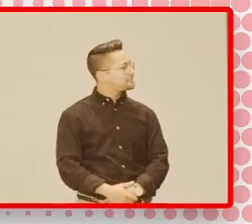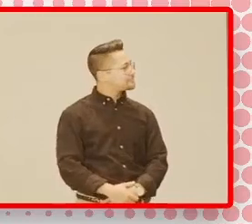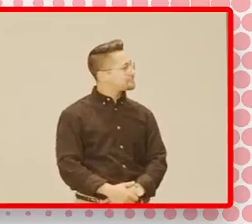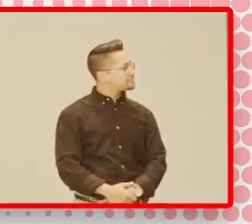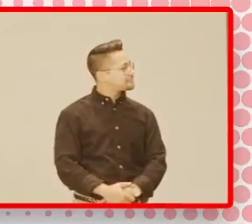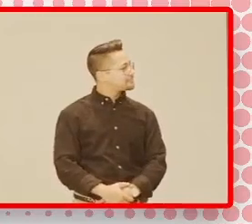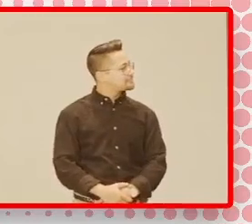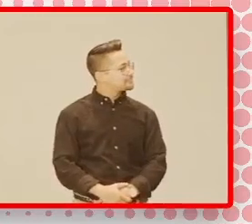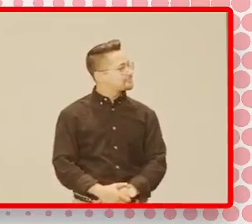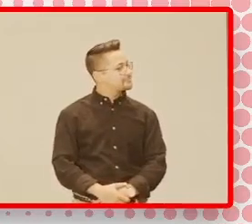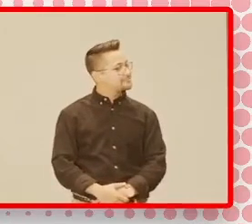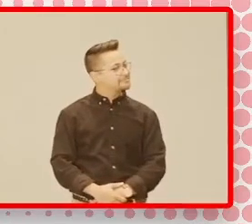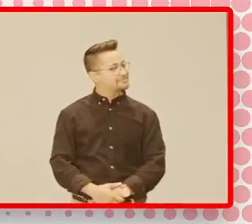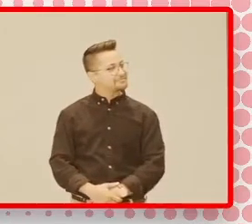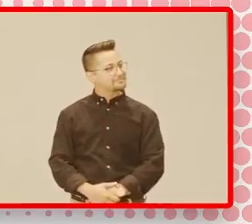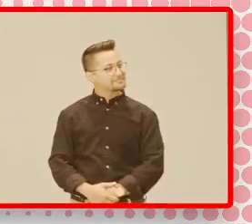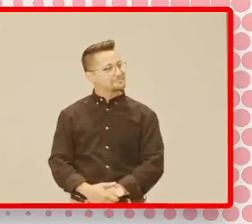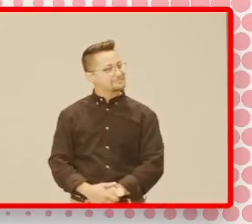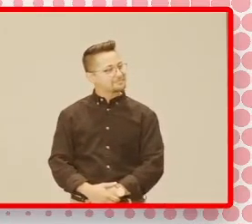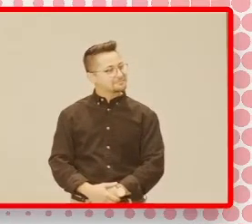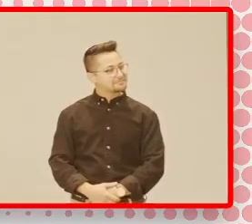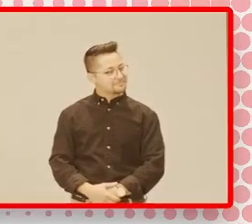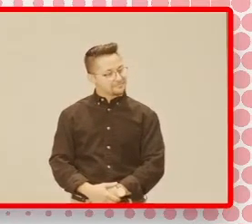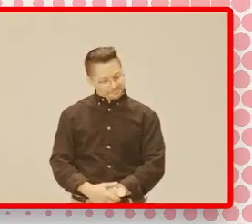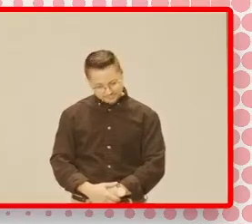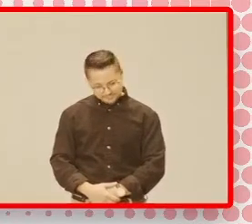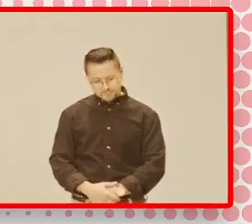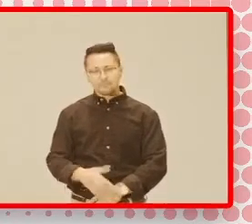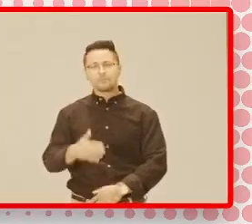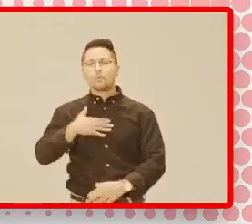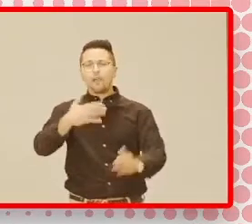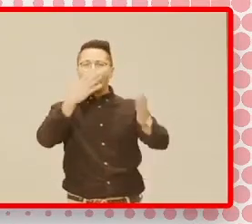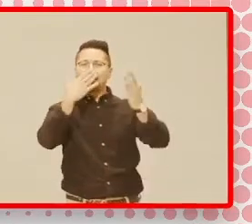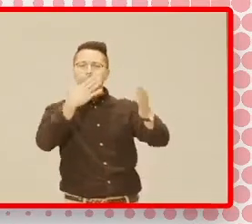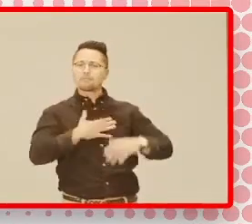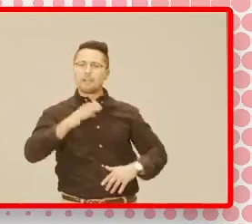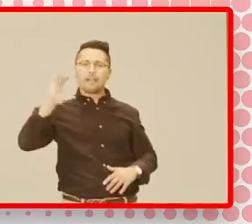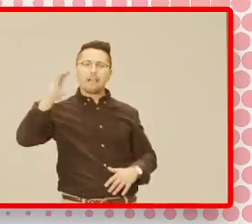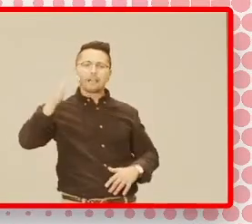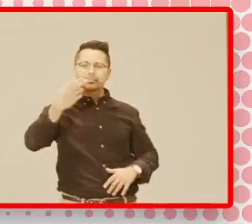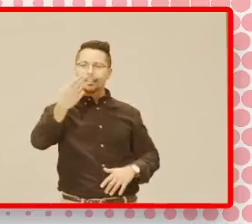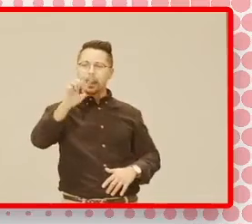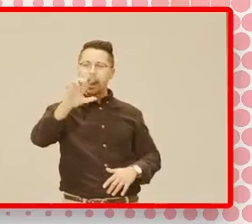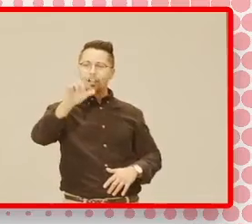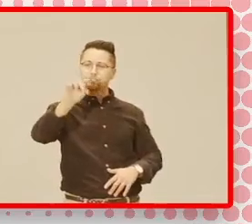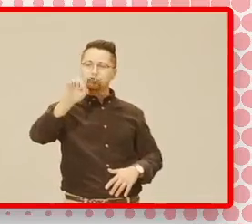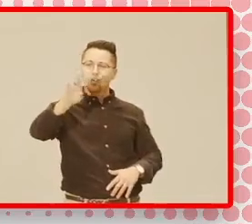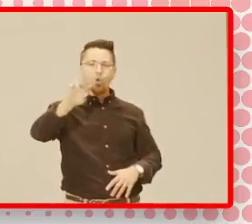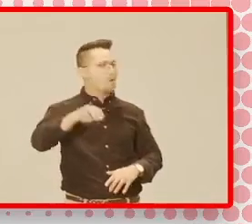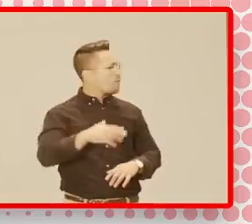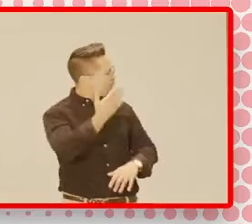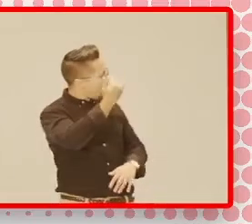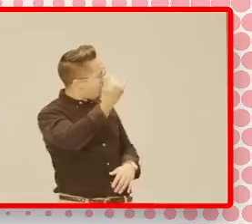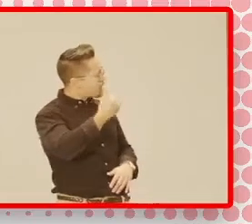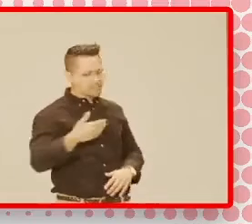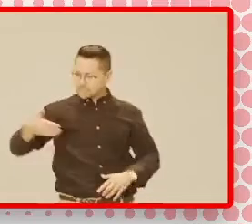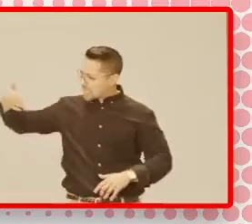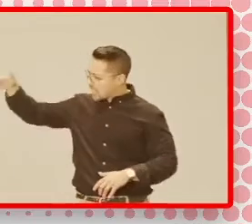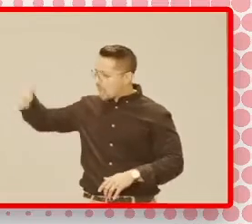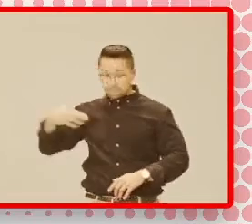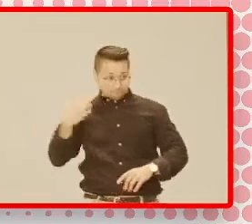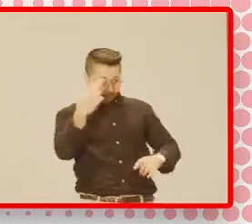And I want to look like Coach Hector. Why? Get out of here Is he good